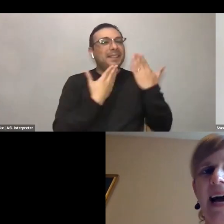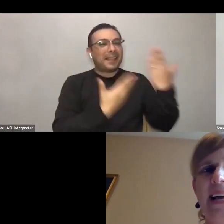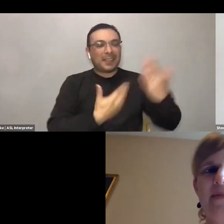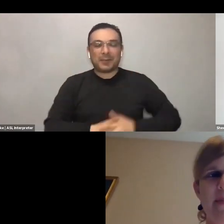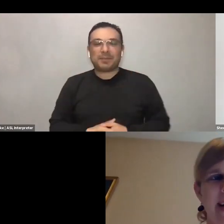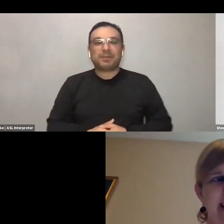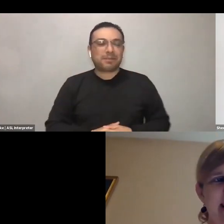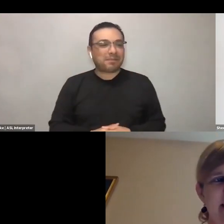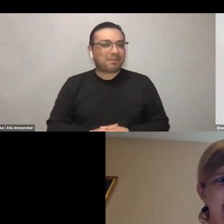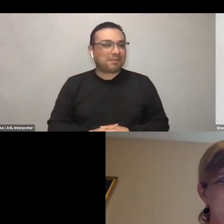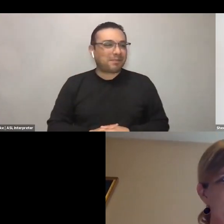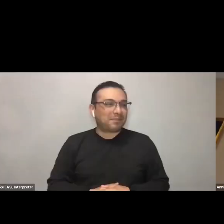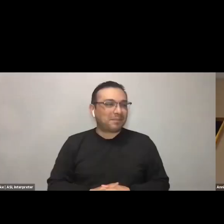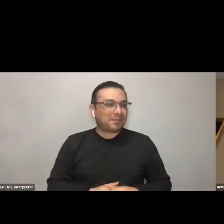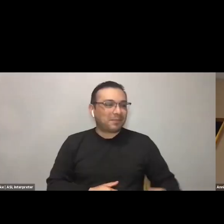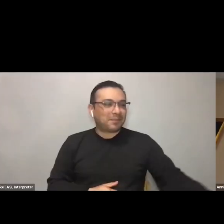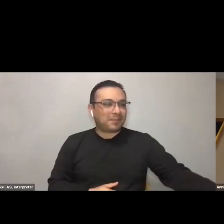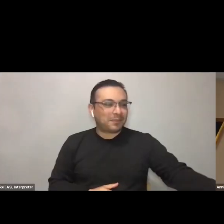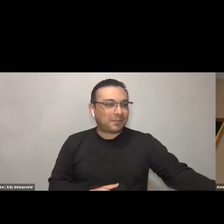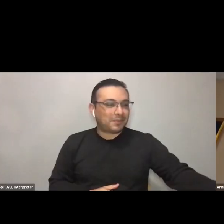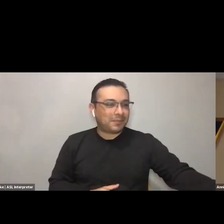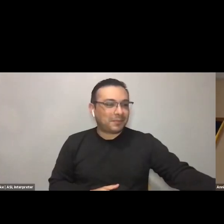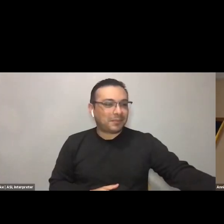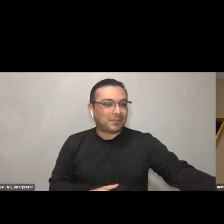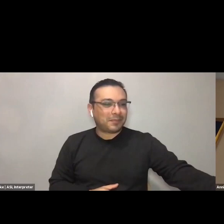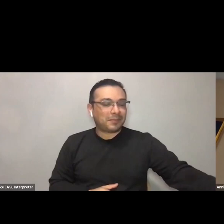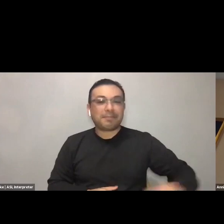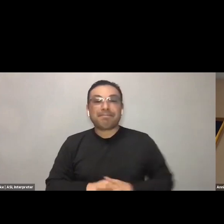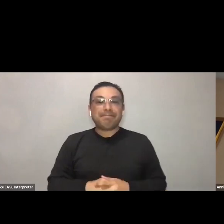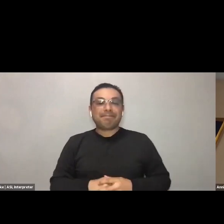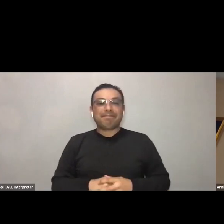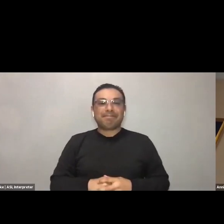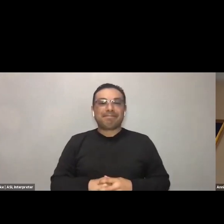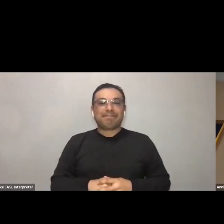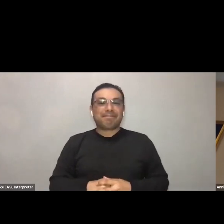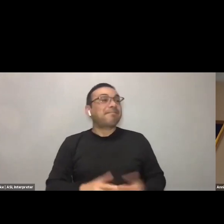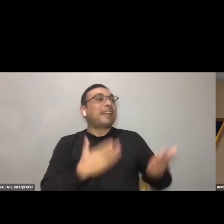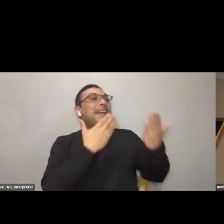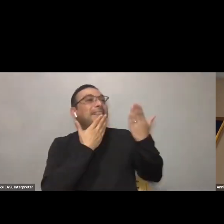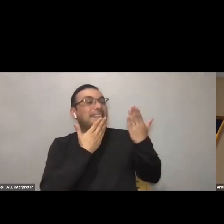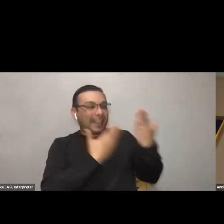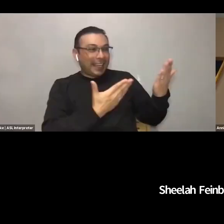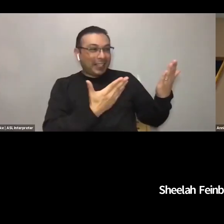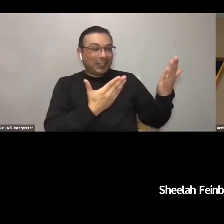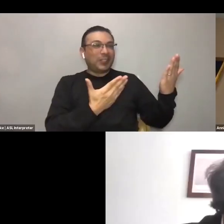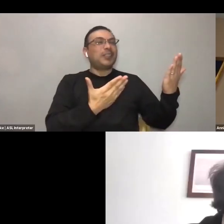Hi, everybody. Thank you so much, Deputy Commissioner Feinberg, Sheila, formal colleague.